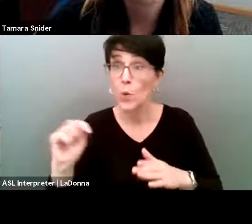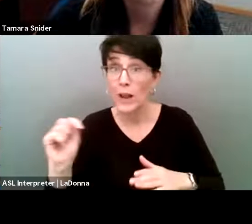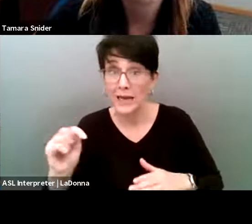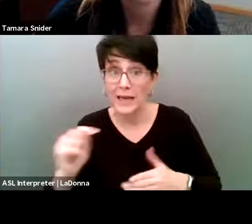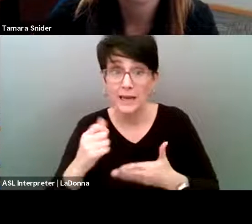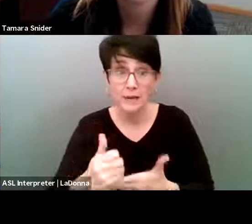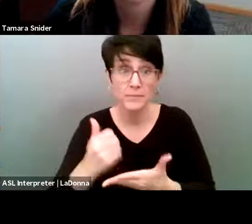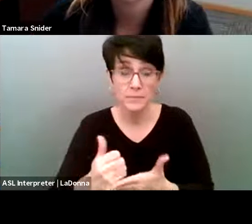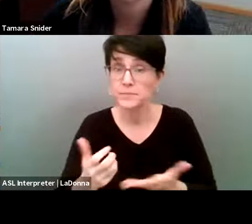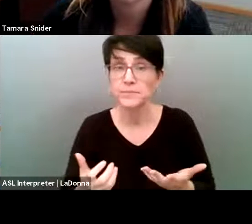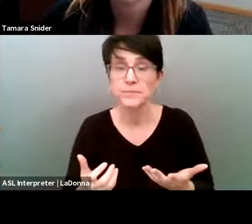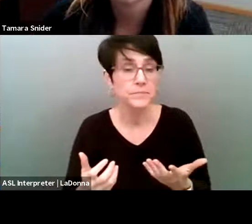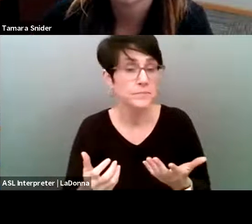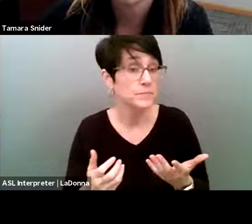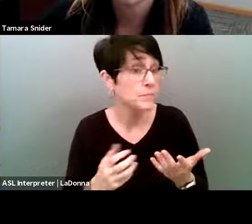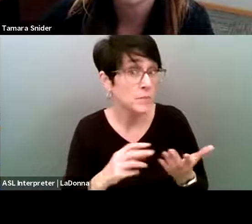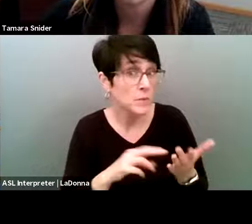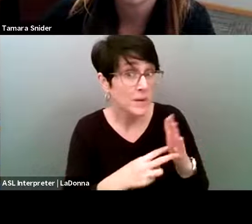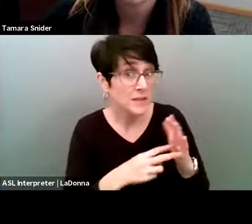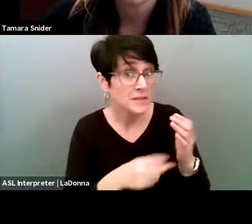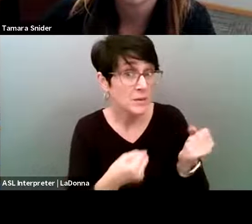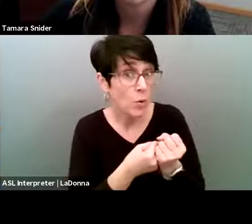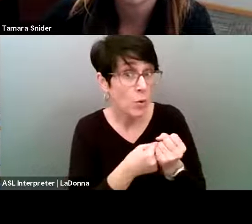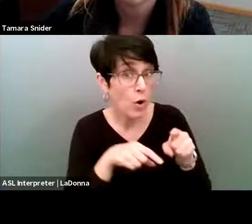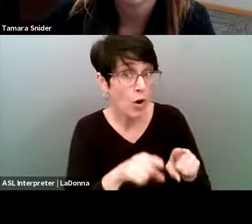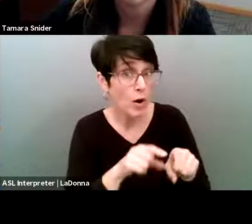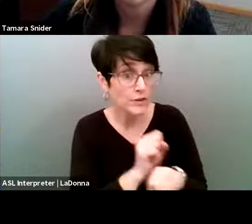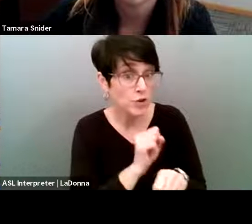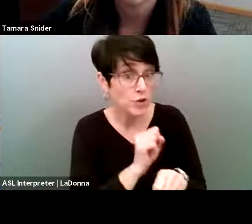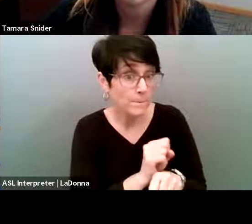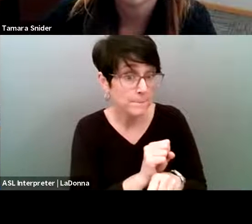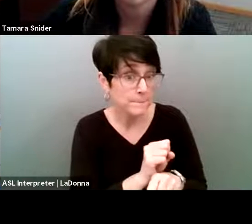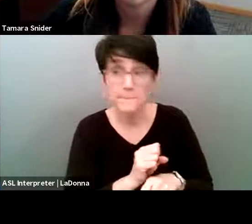Are we talking about support on the job?